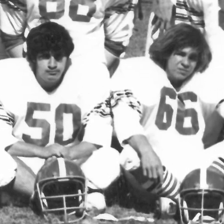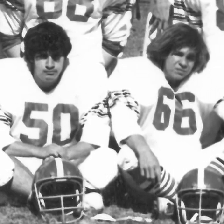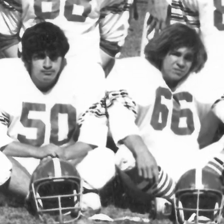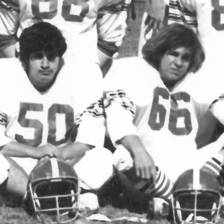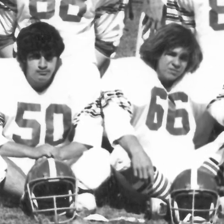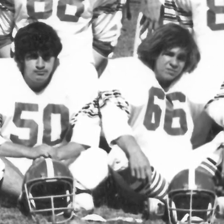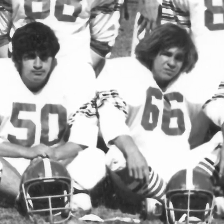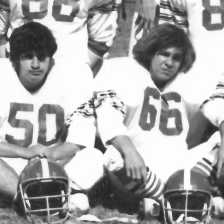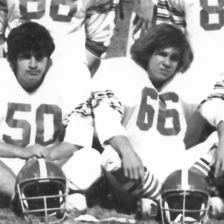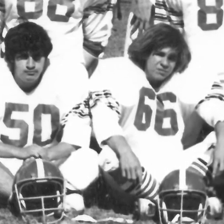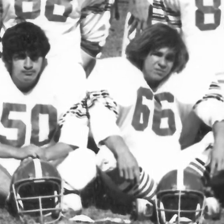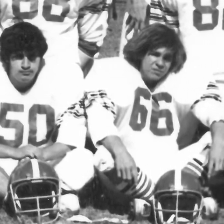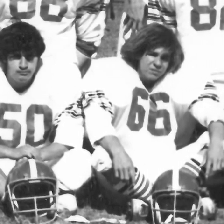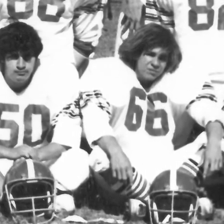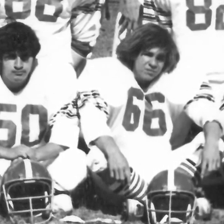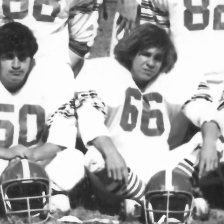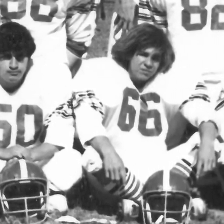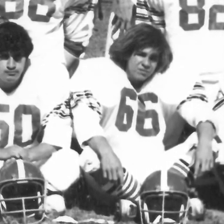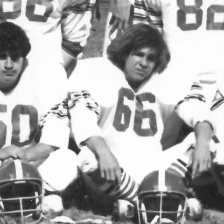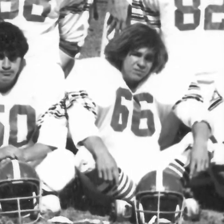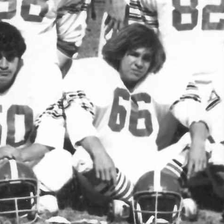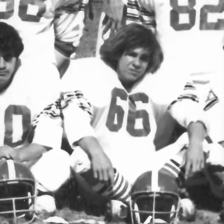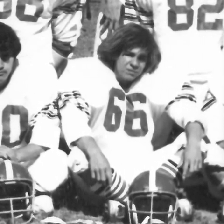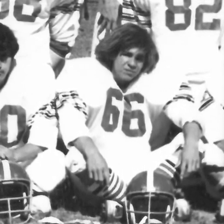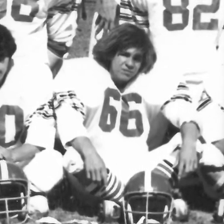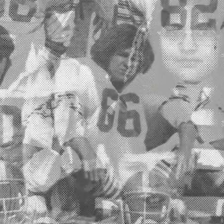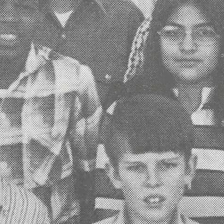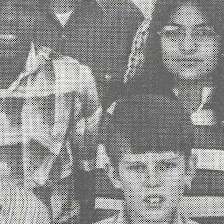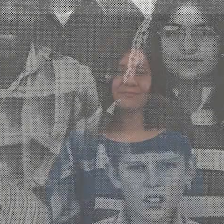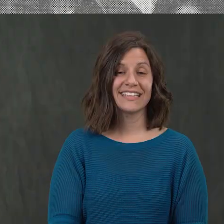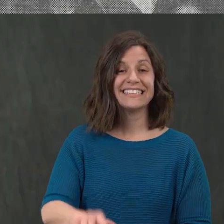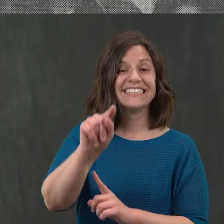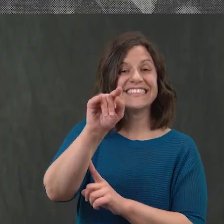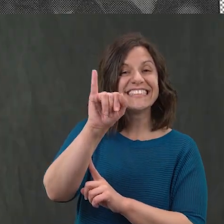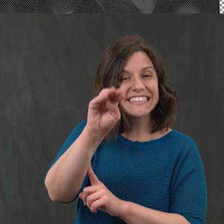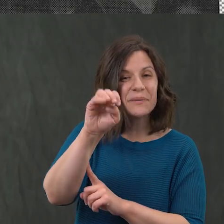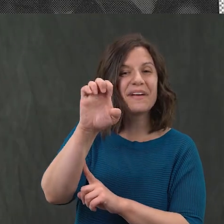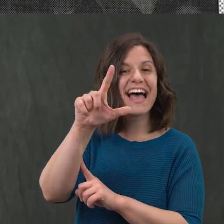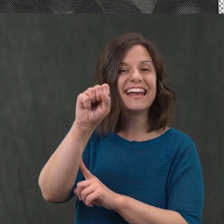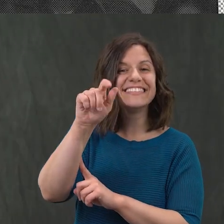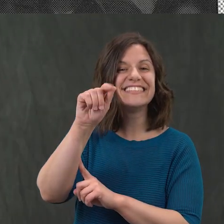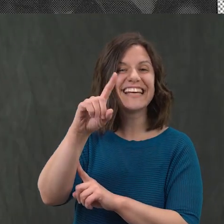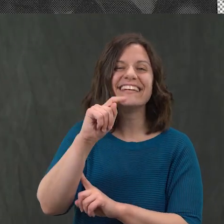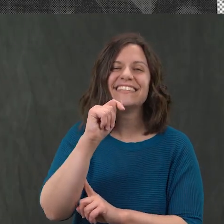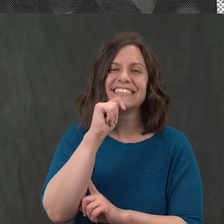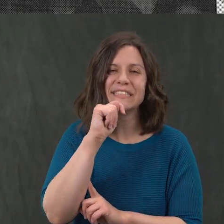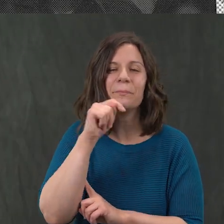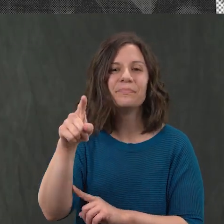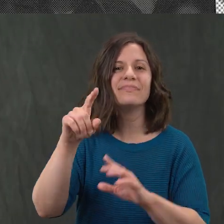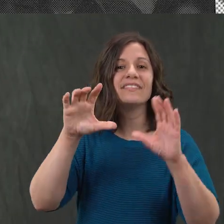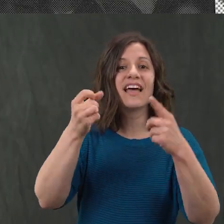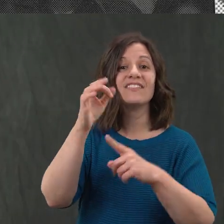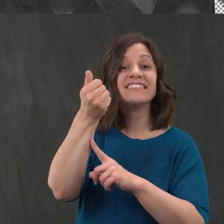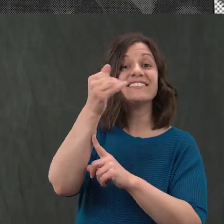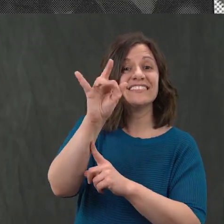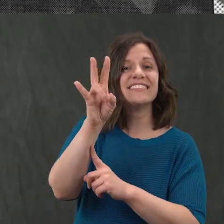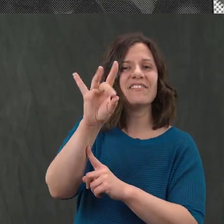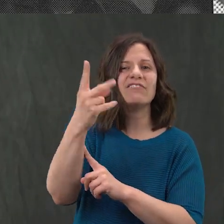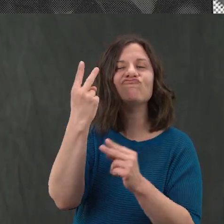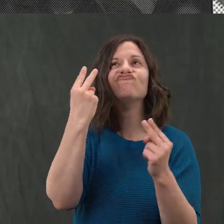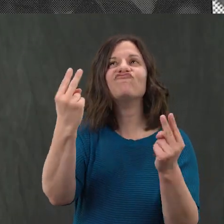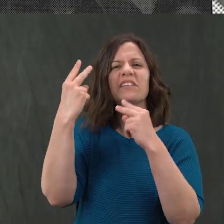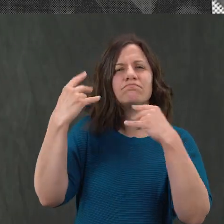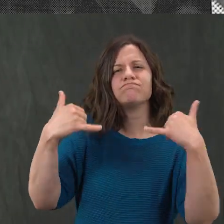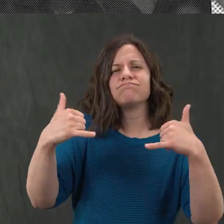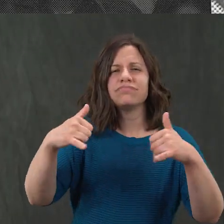Finally, Finally. Photos, Tim Elstad during an interview and as a young student. Tim Elstad, class of 1978, remembers playing